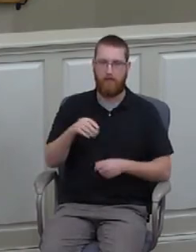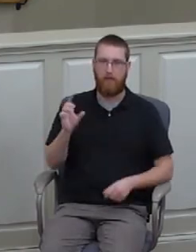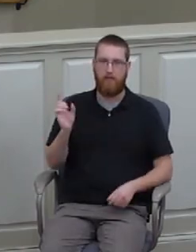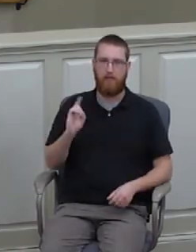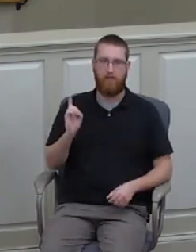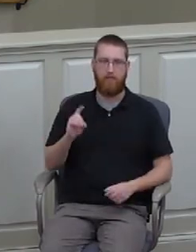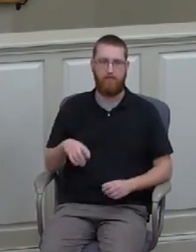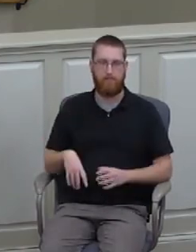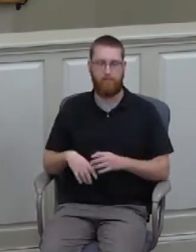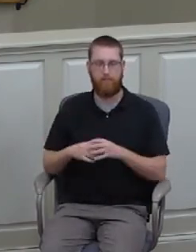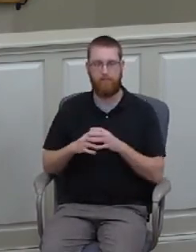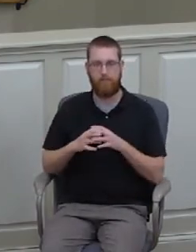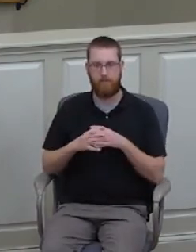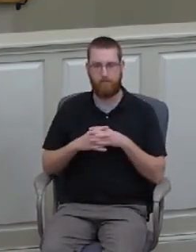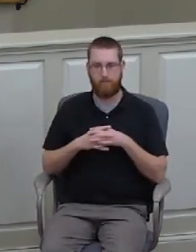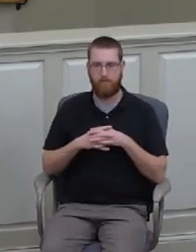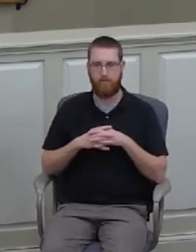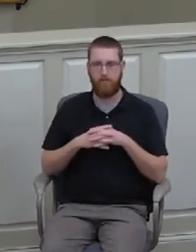city of Danville.